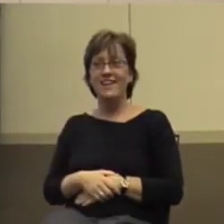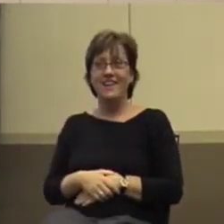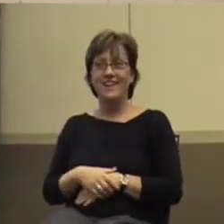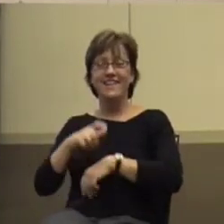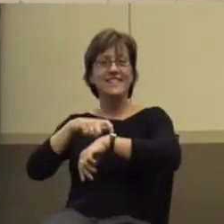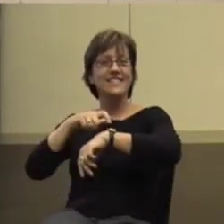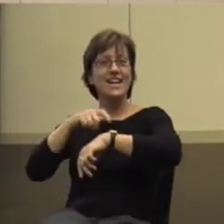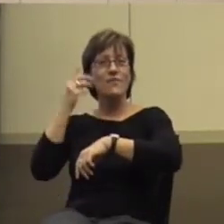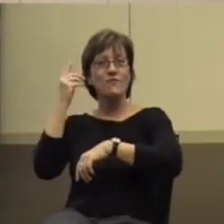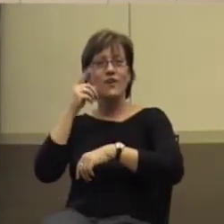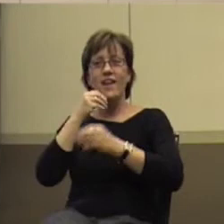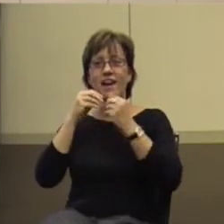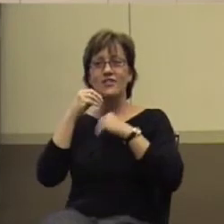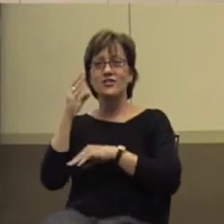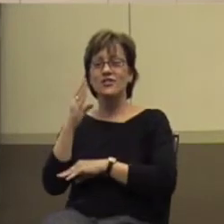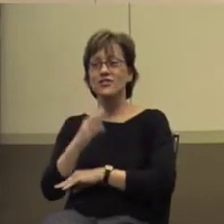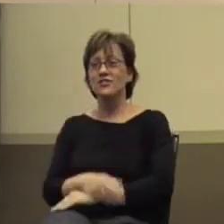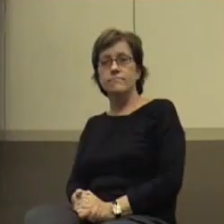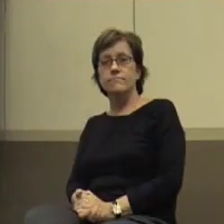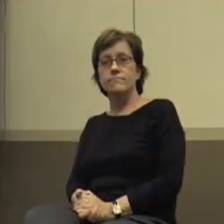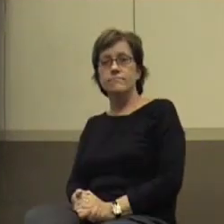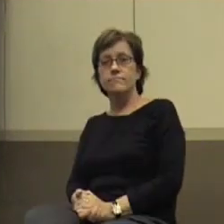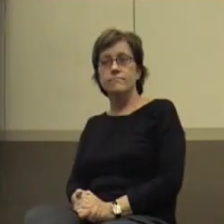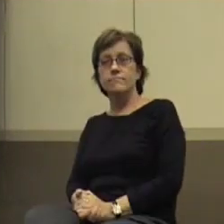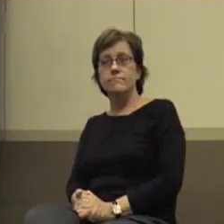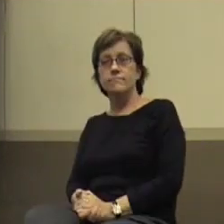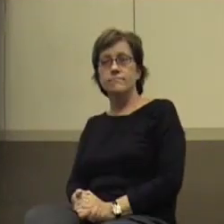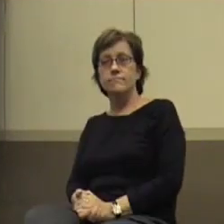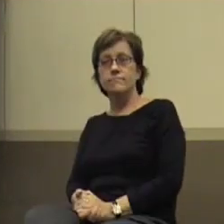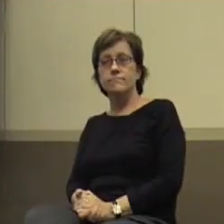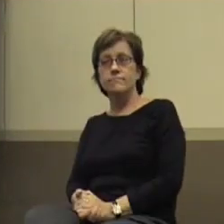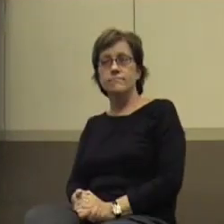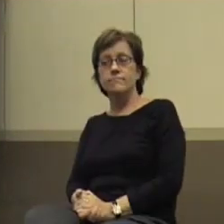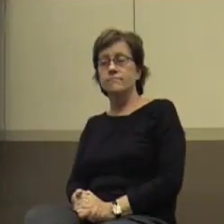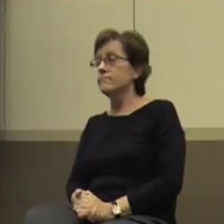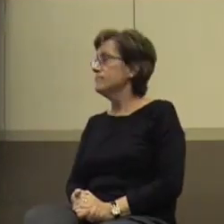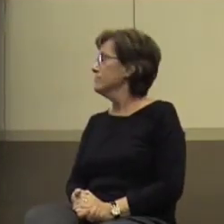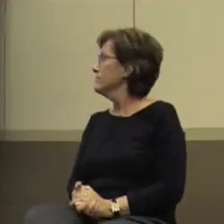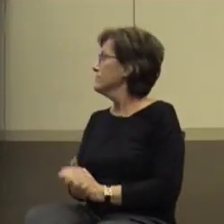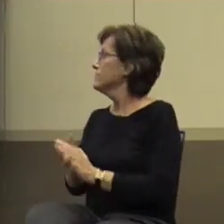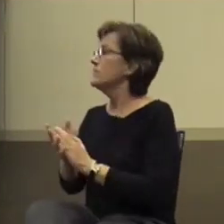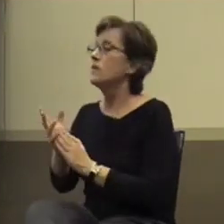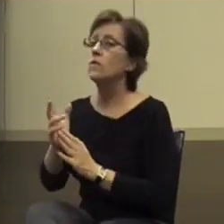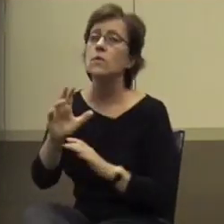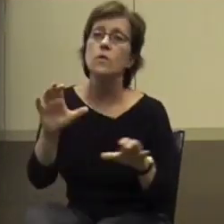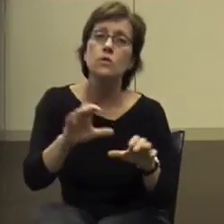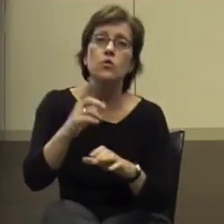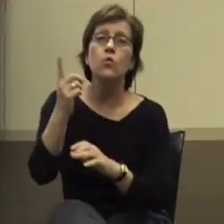Time for lunch. We're going to do one more case study.